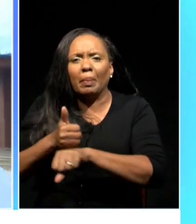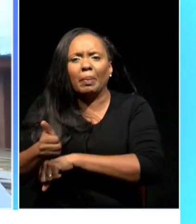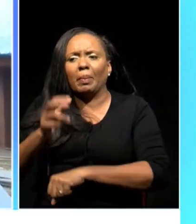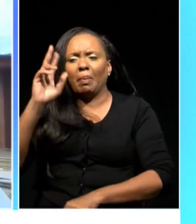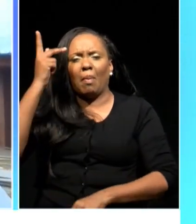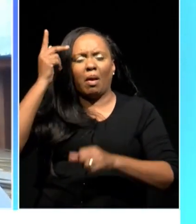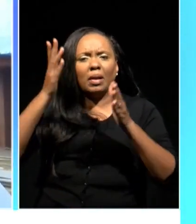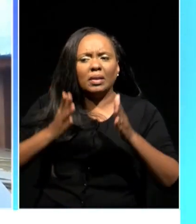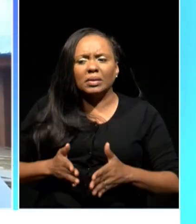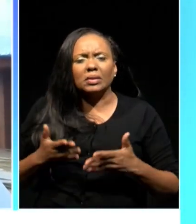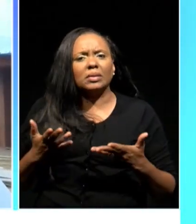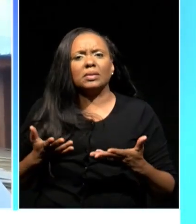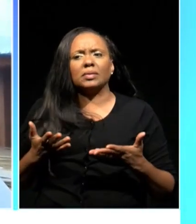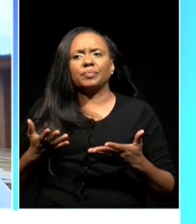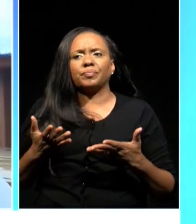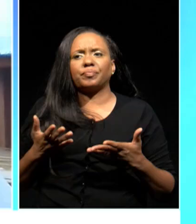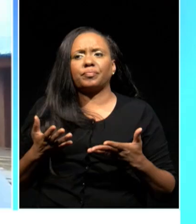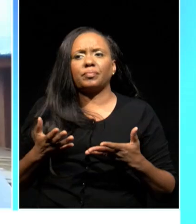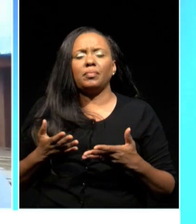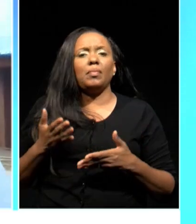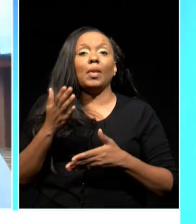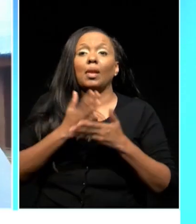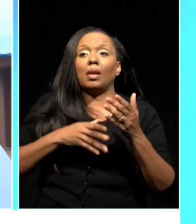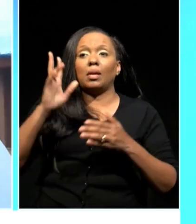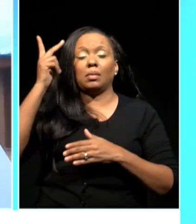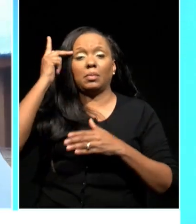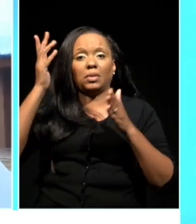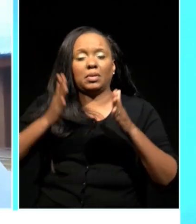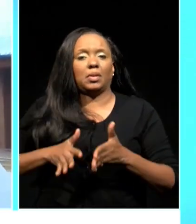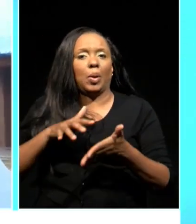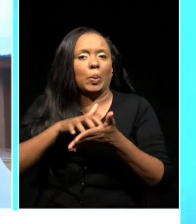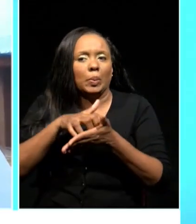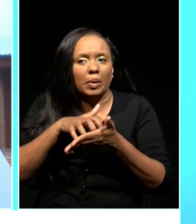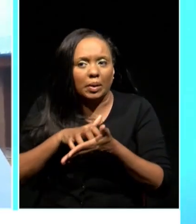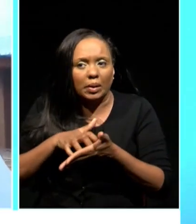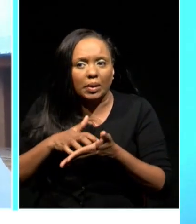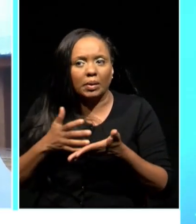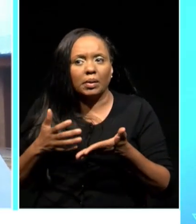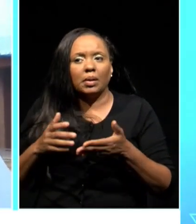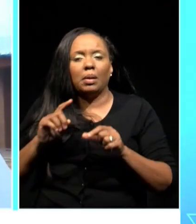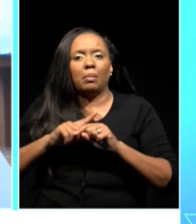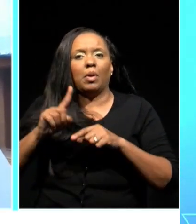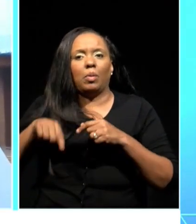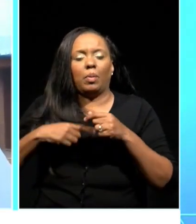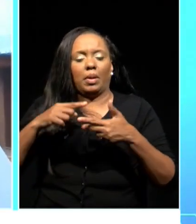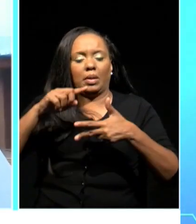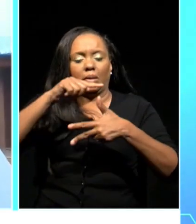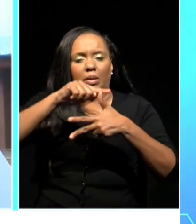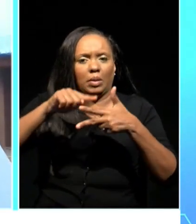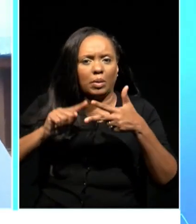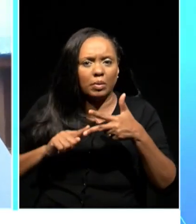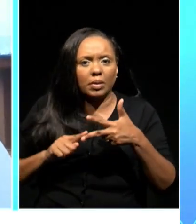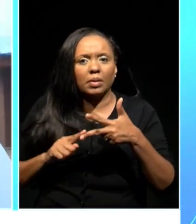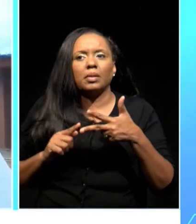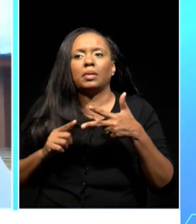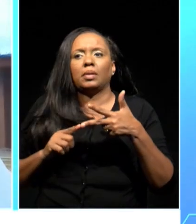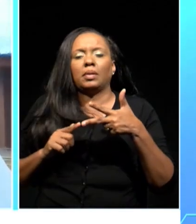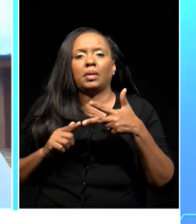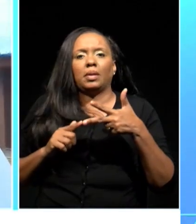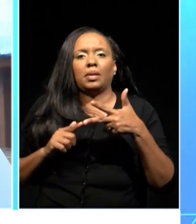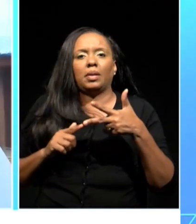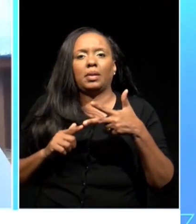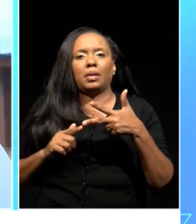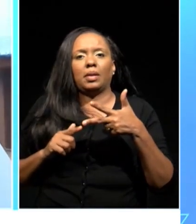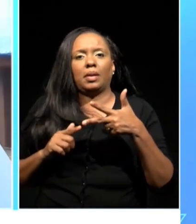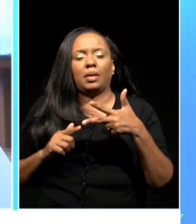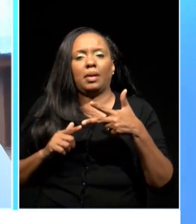too much. So there are other politicians that are weaker in relation to that. And we saw that when those three went, the whole energy in